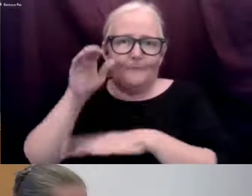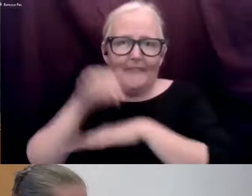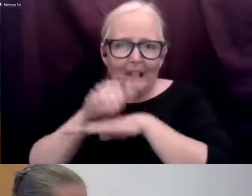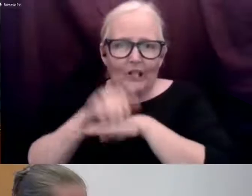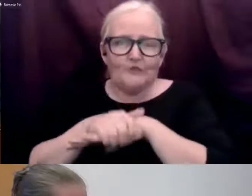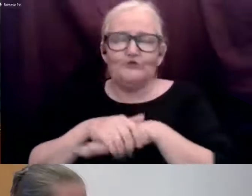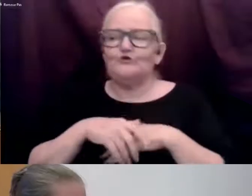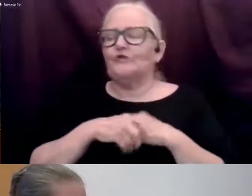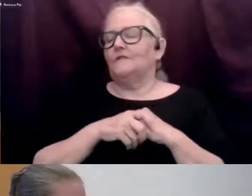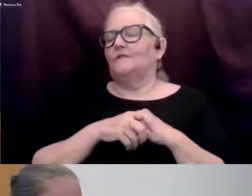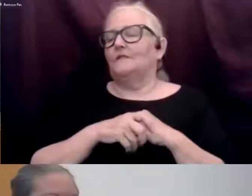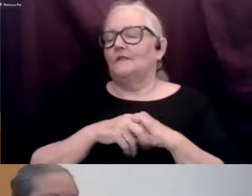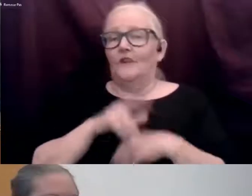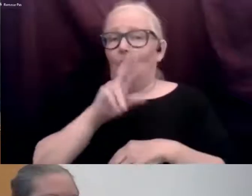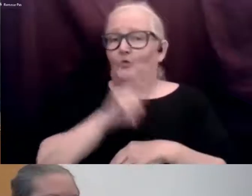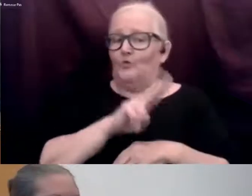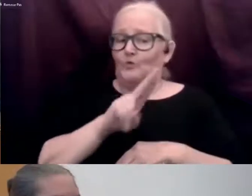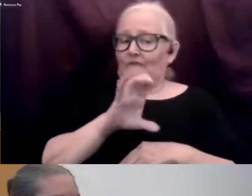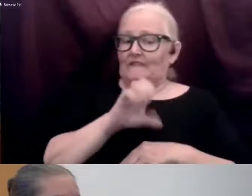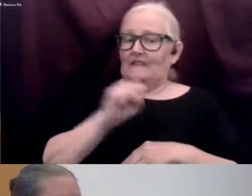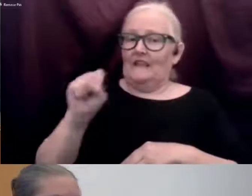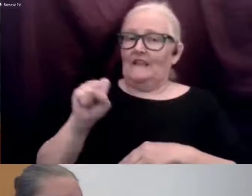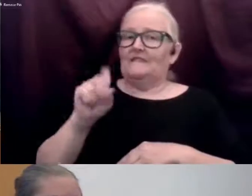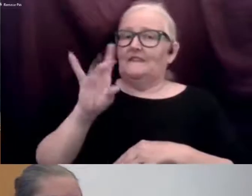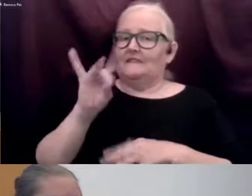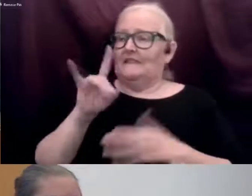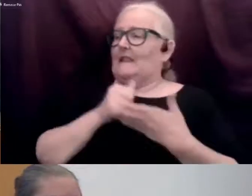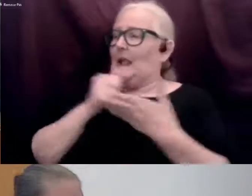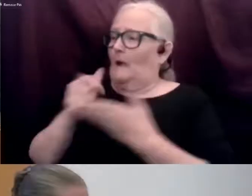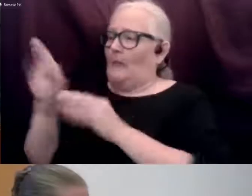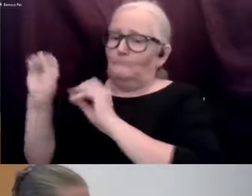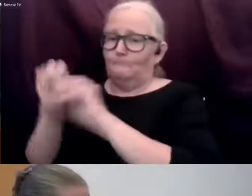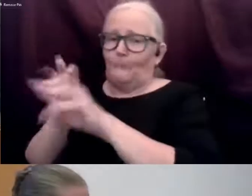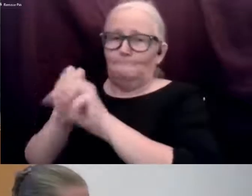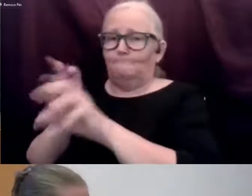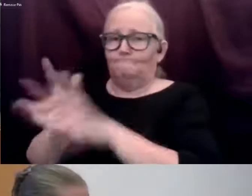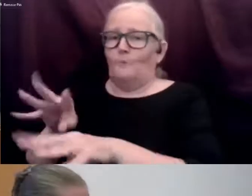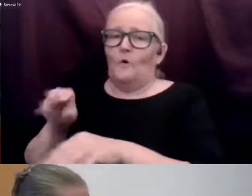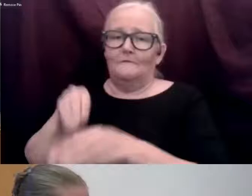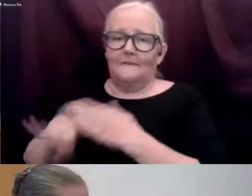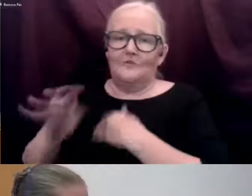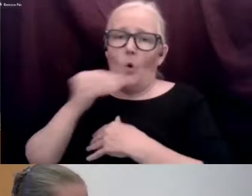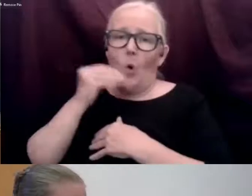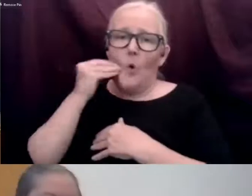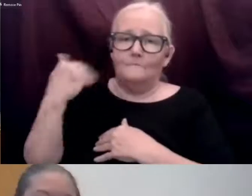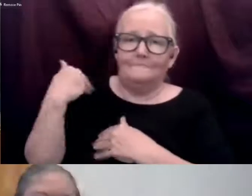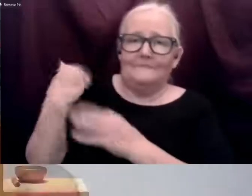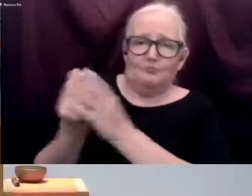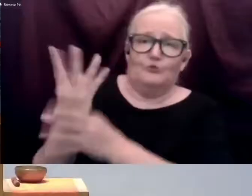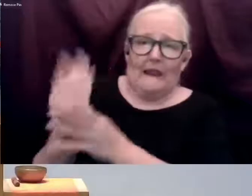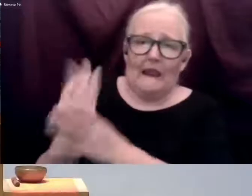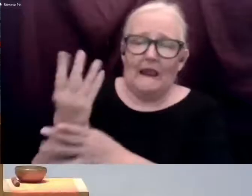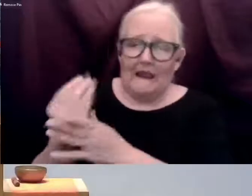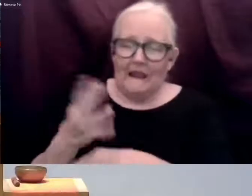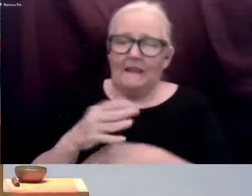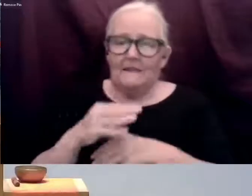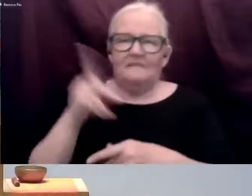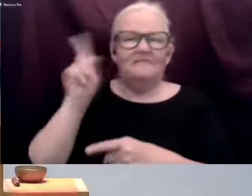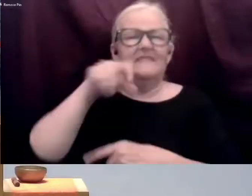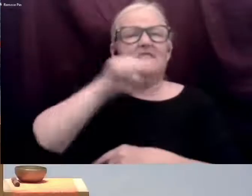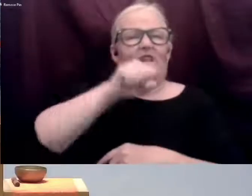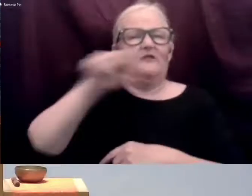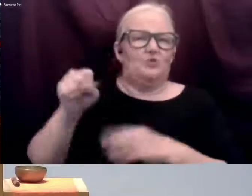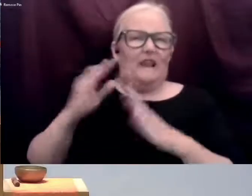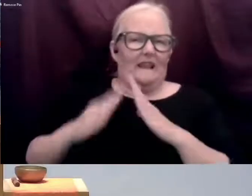UUCSS helped move them into their home last spring here in Silver Spring. And they are just one